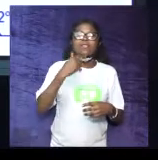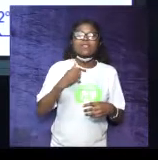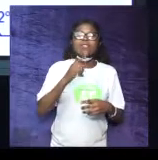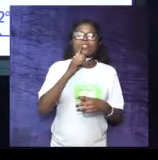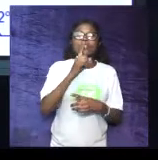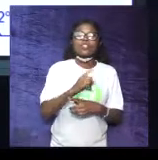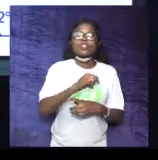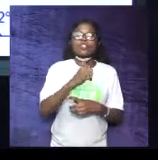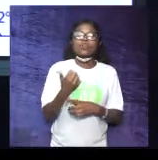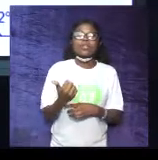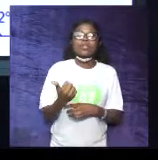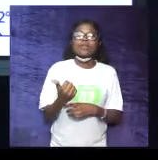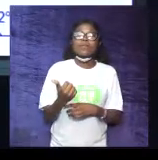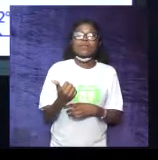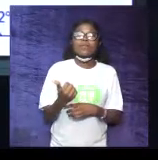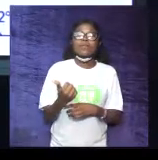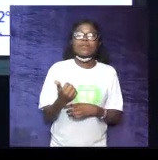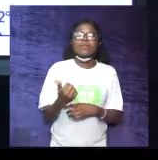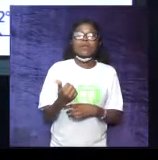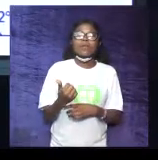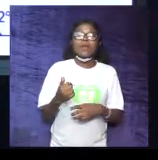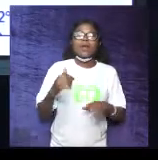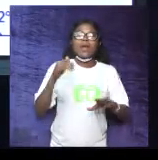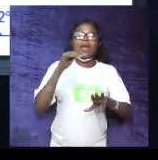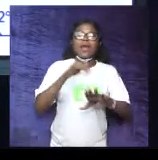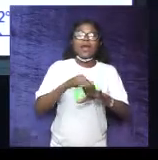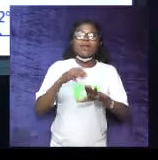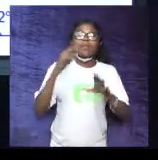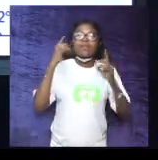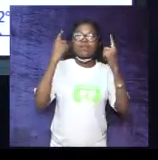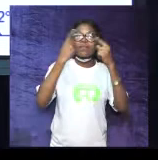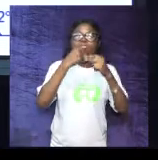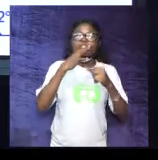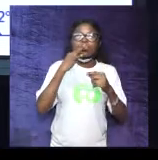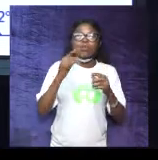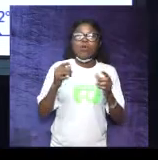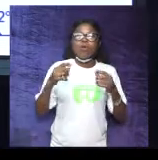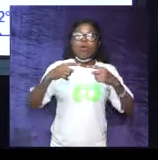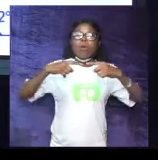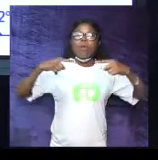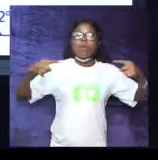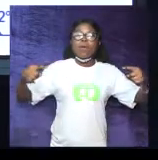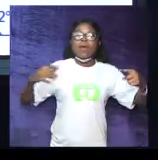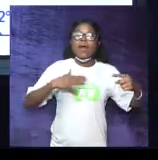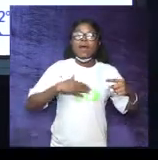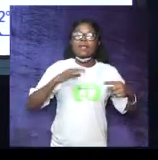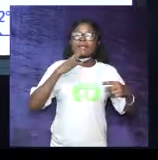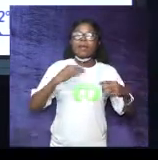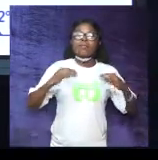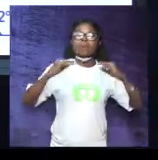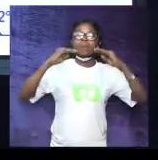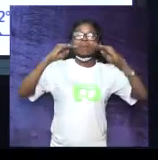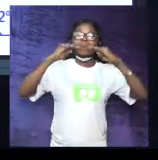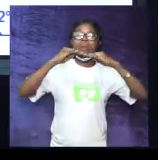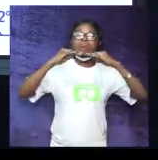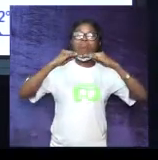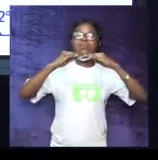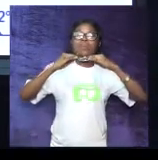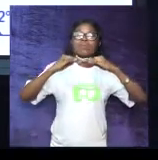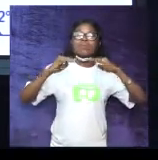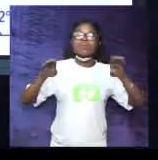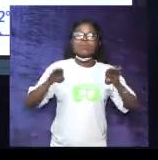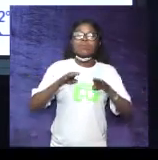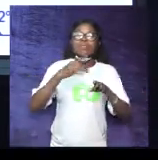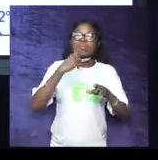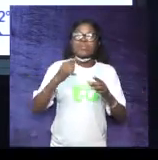junction. And you remember that when two angles are facing each other at the junction, we call them vertically opposite and they are equal.